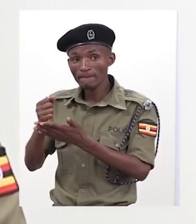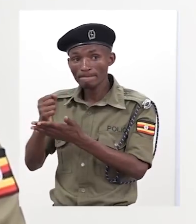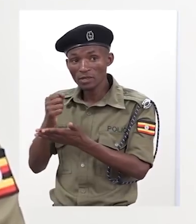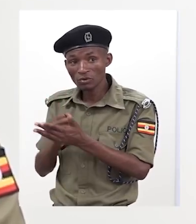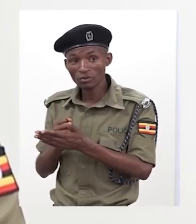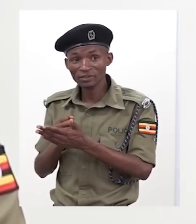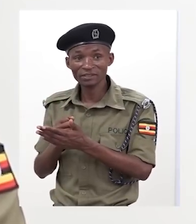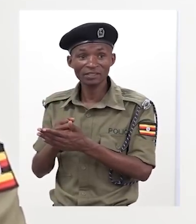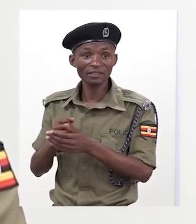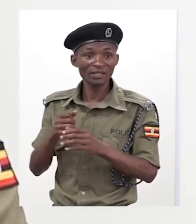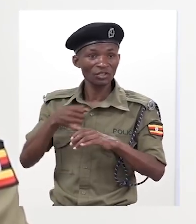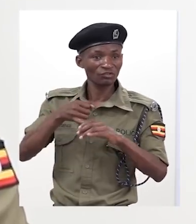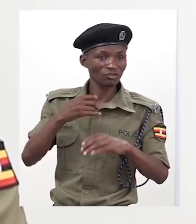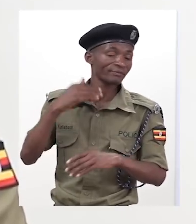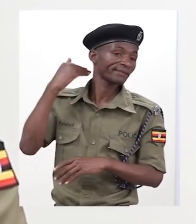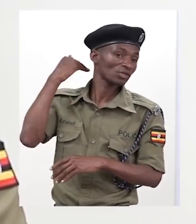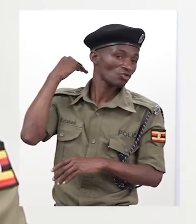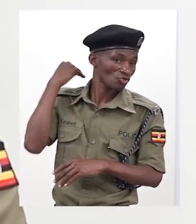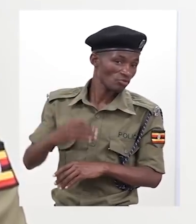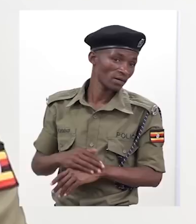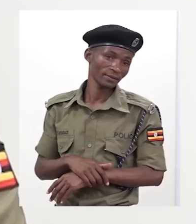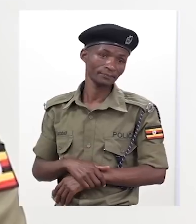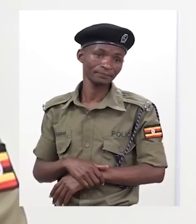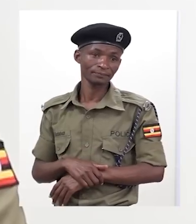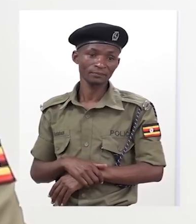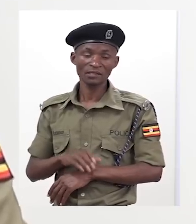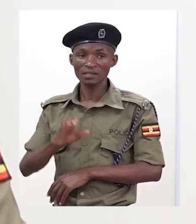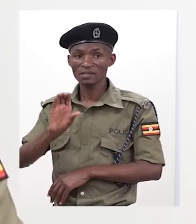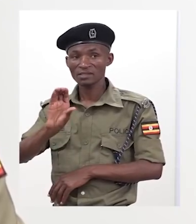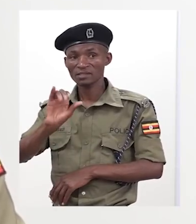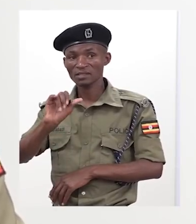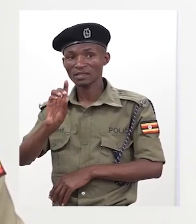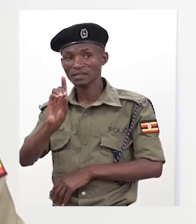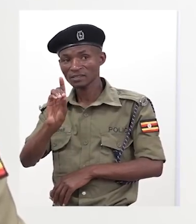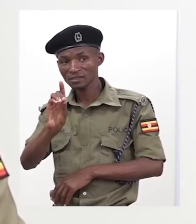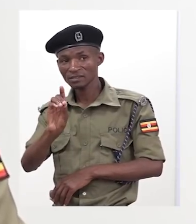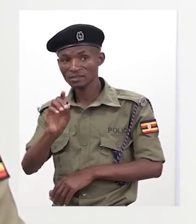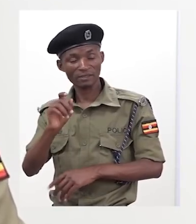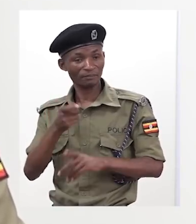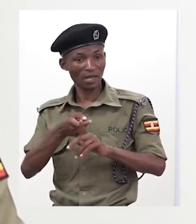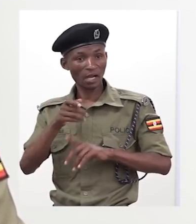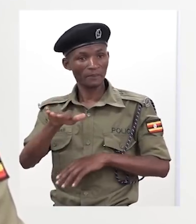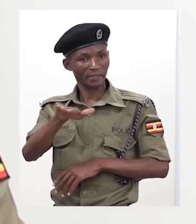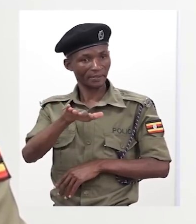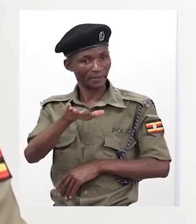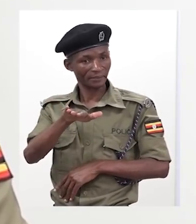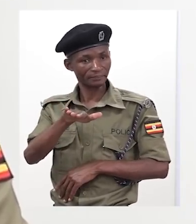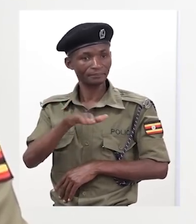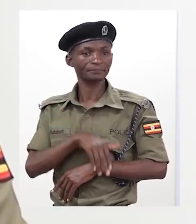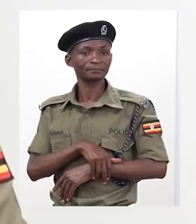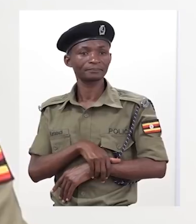aggravated robbery. So our CID at Kampala Metropolitan